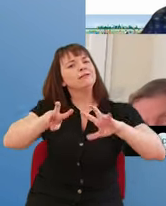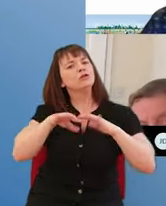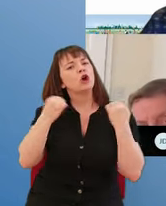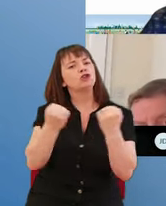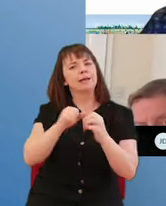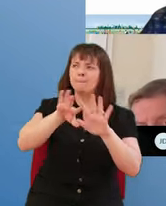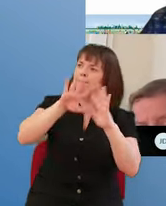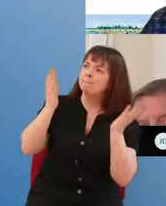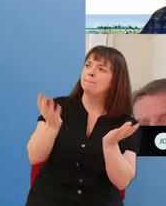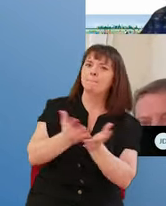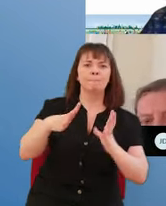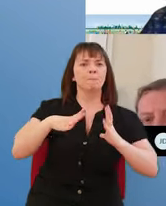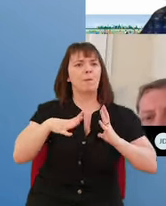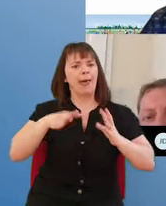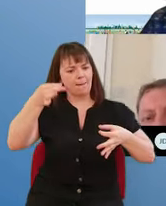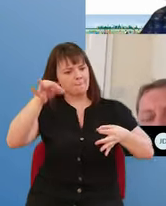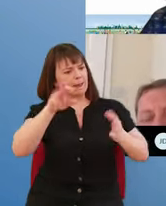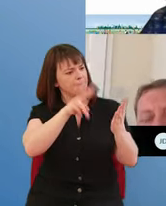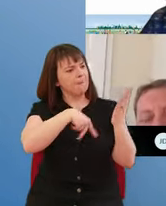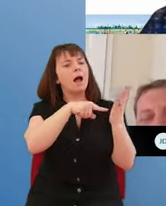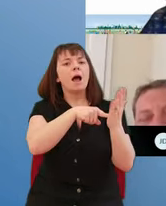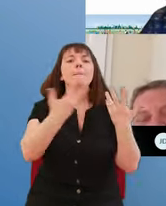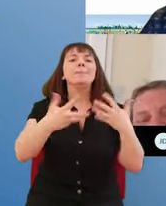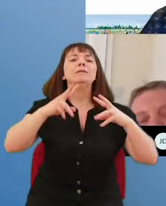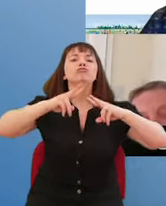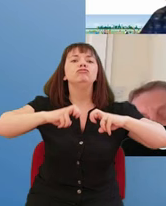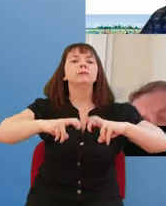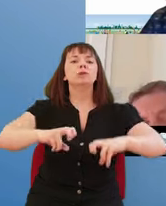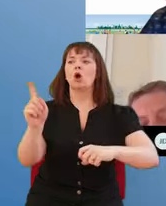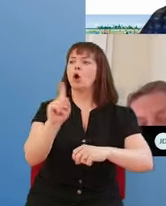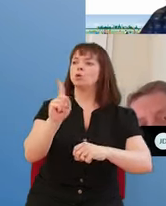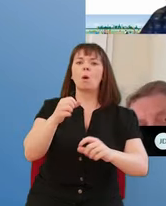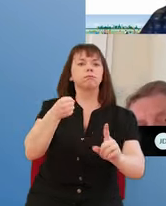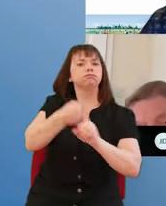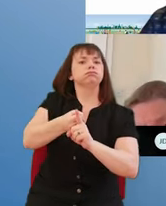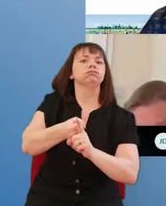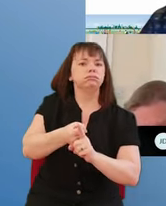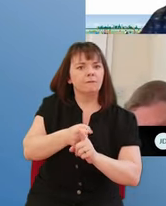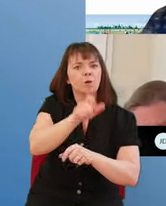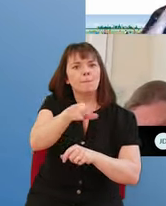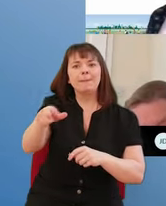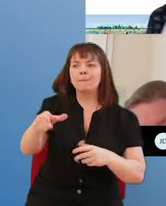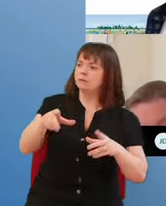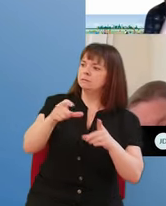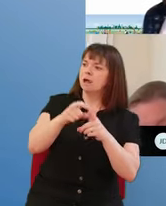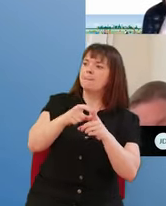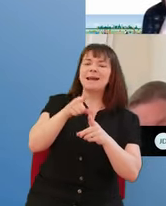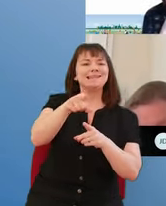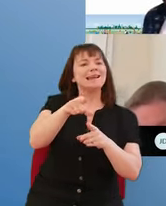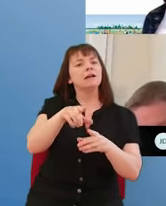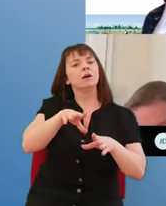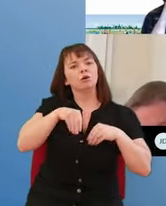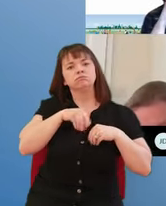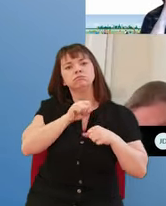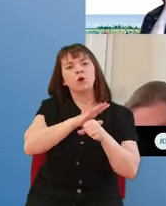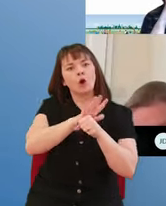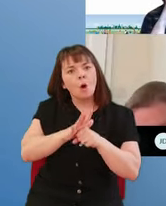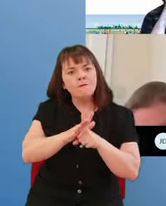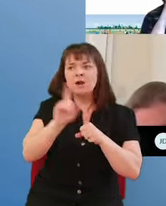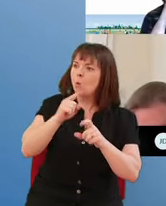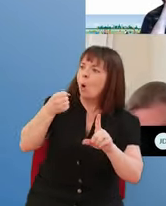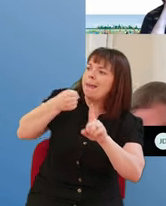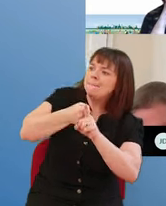there will be a significant consequence in the short, medium and long term for people with diabetes. And that makes this